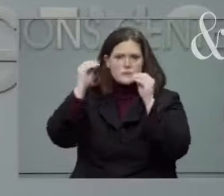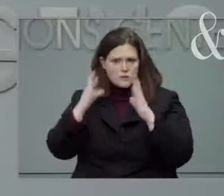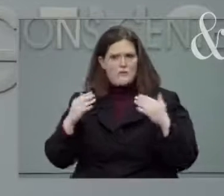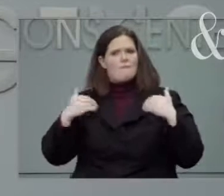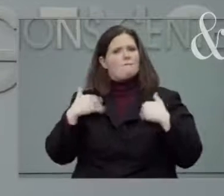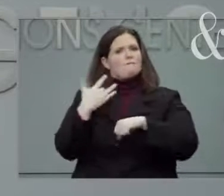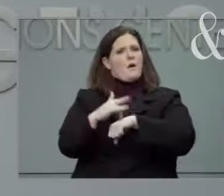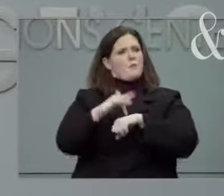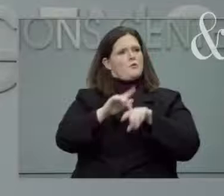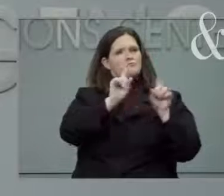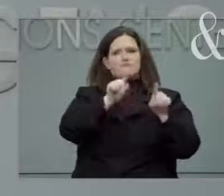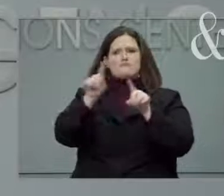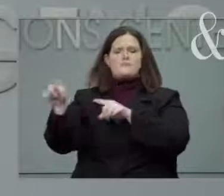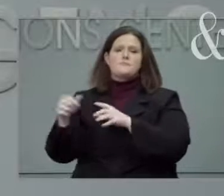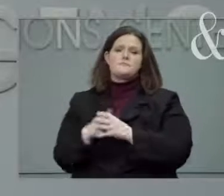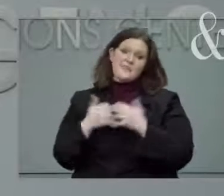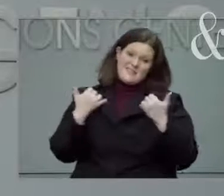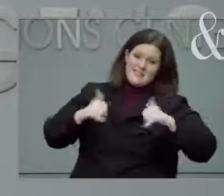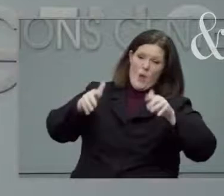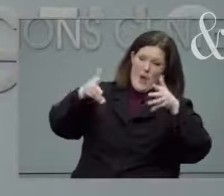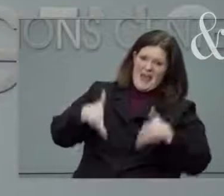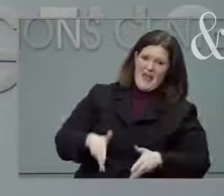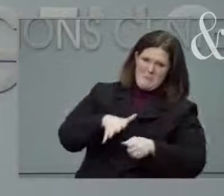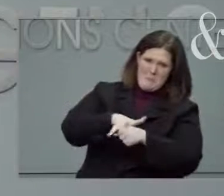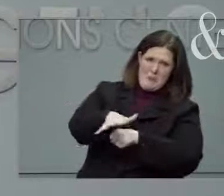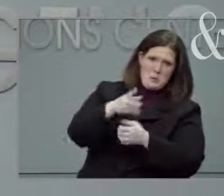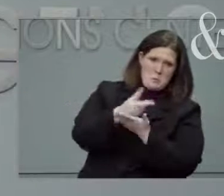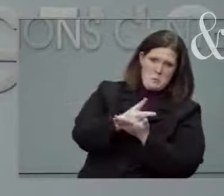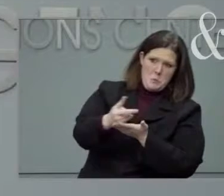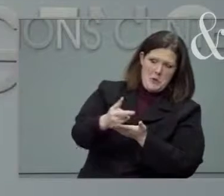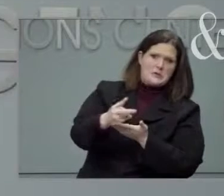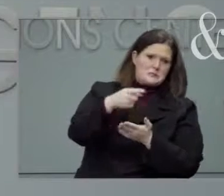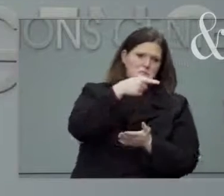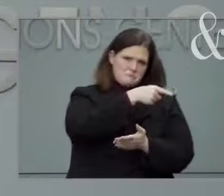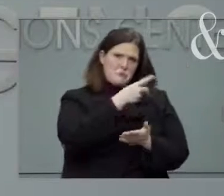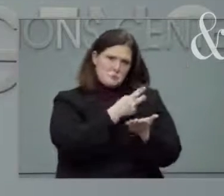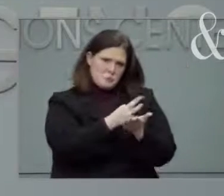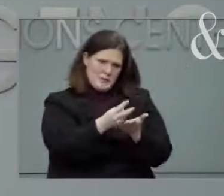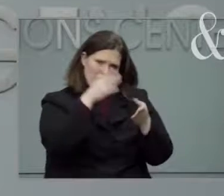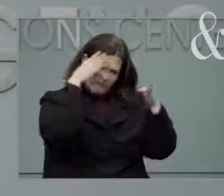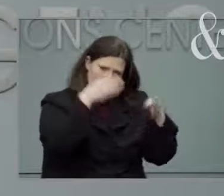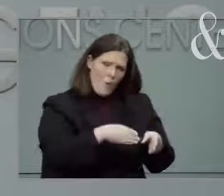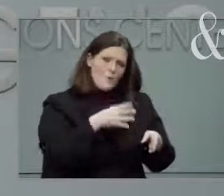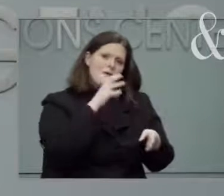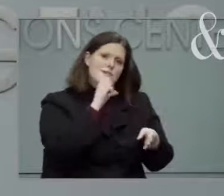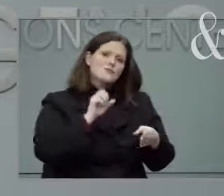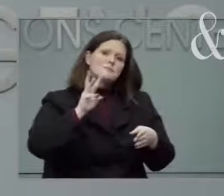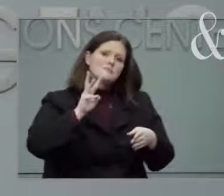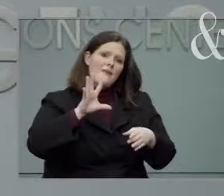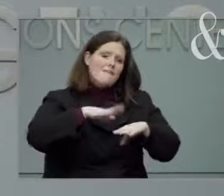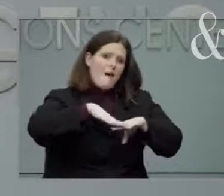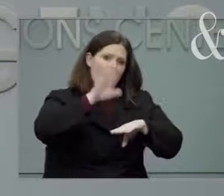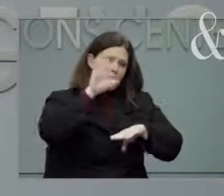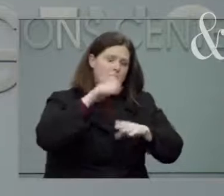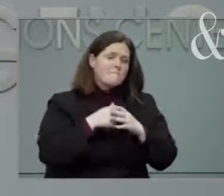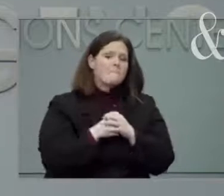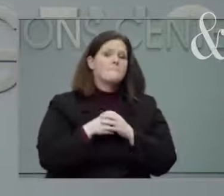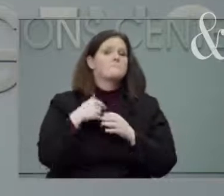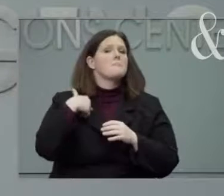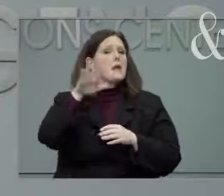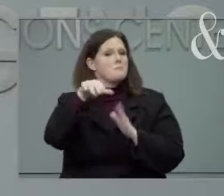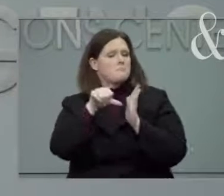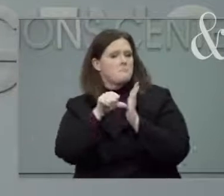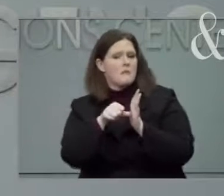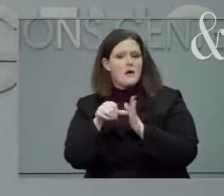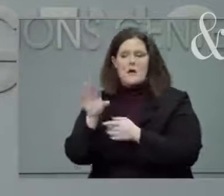2 weeks ahead of us of vaccinating those who are 65 and up. And I want to reiterate that just because folks become eligible